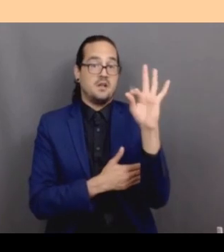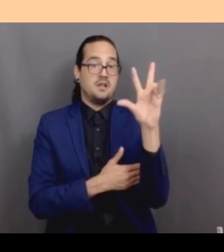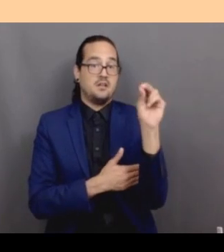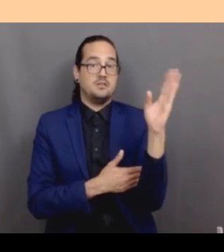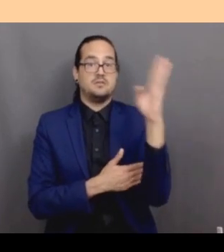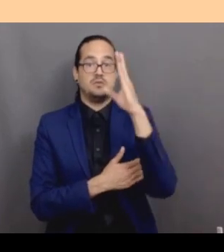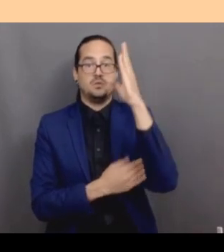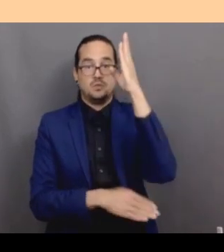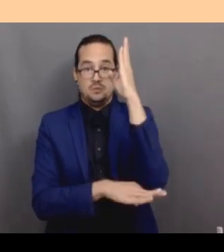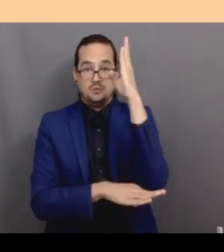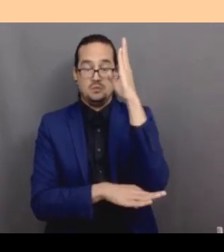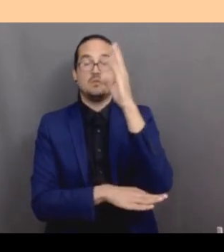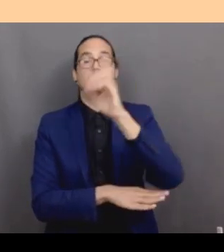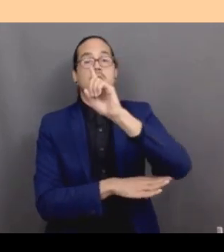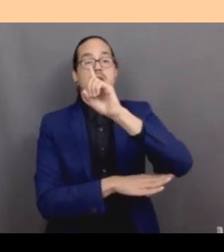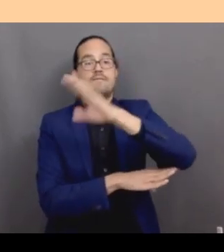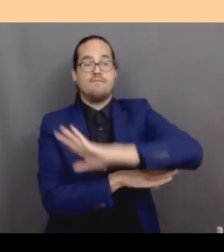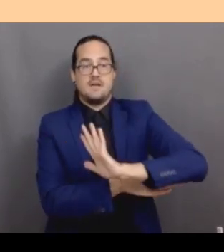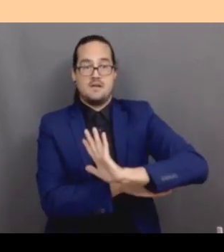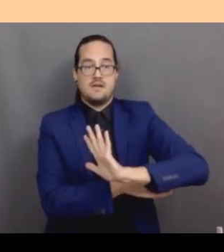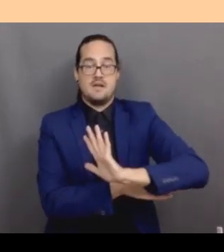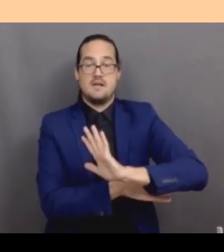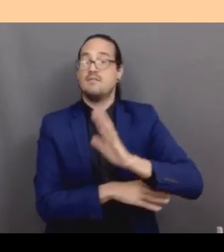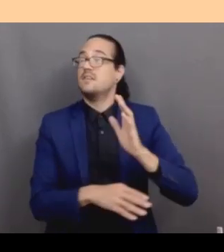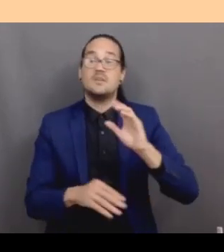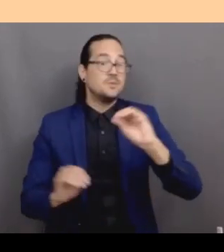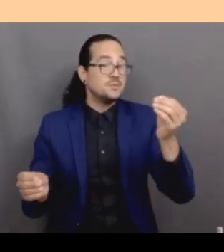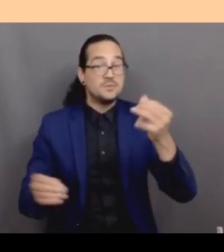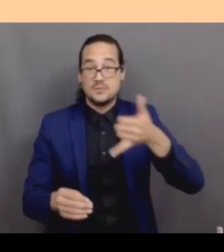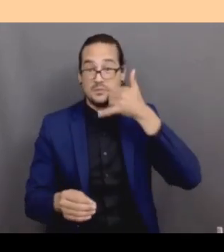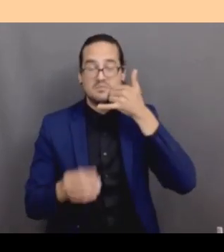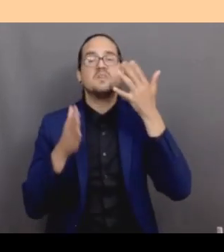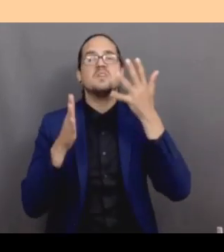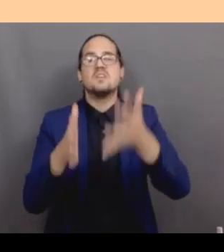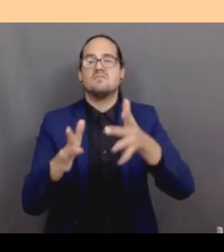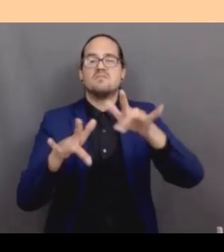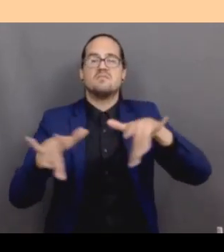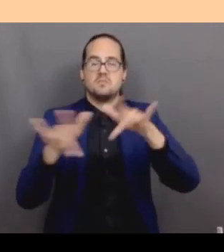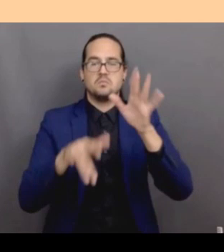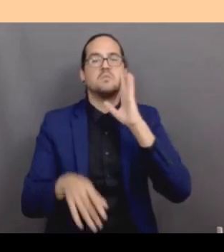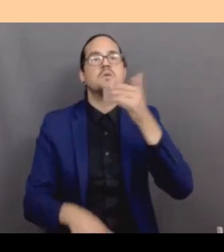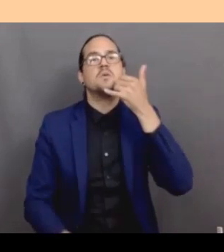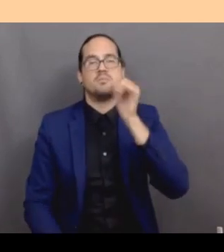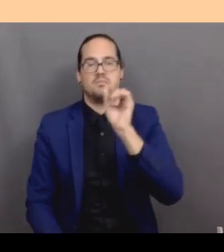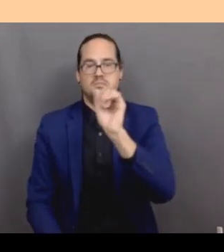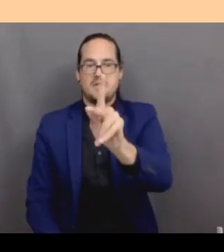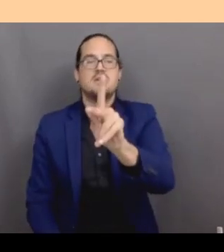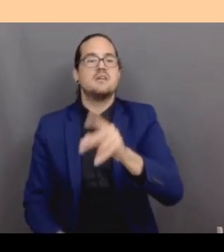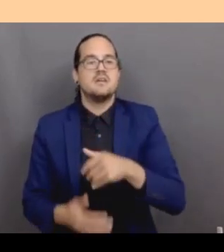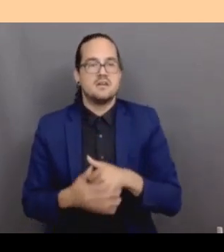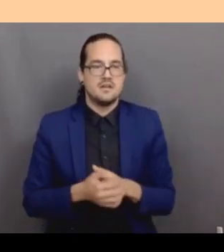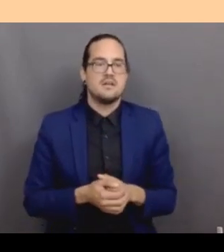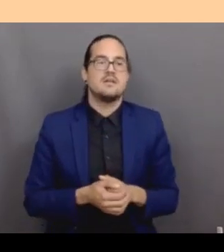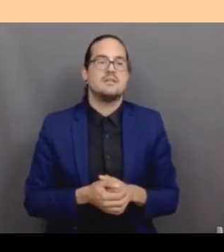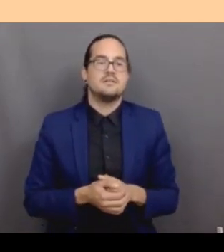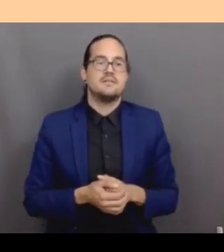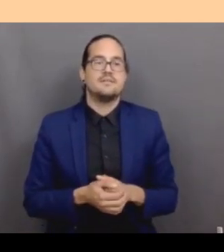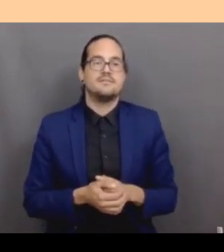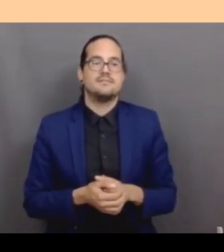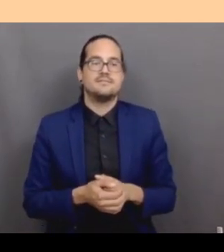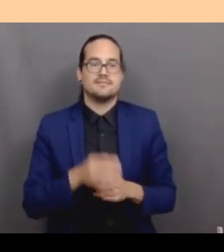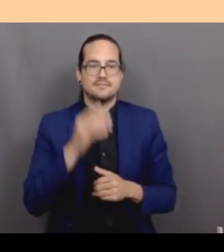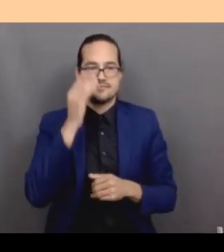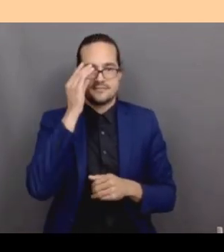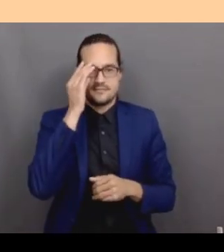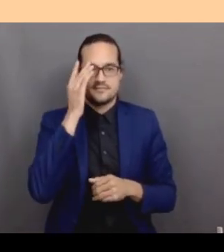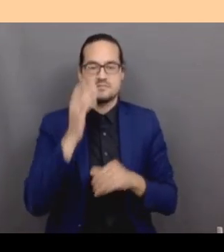a message, and our call center team does get back to you when they are back in the office that next business day. So